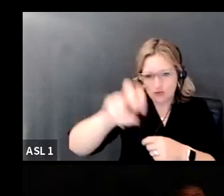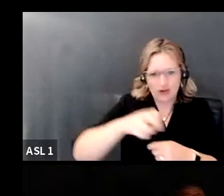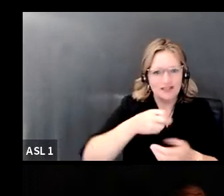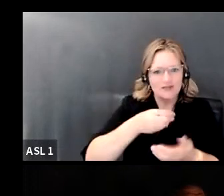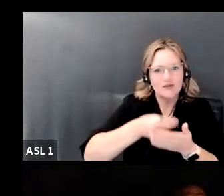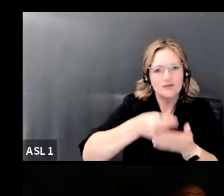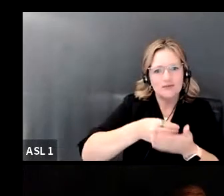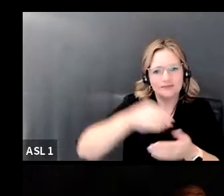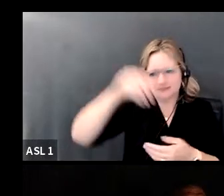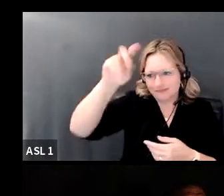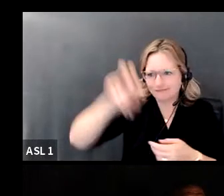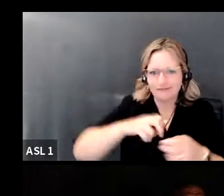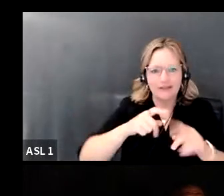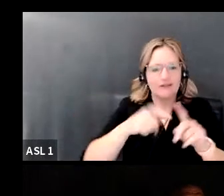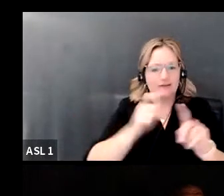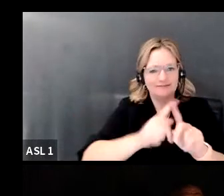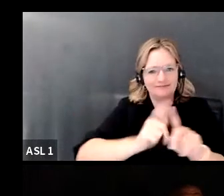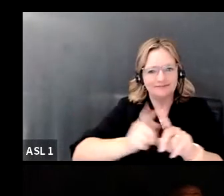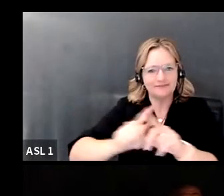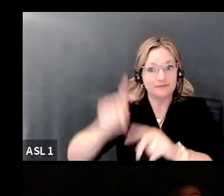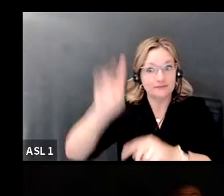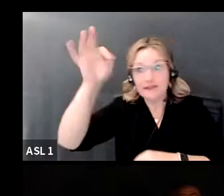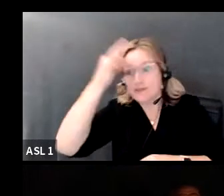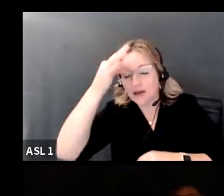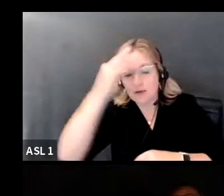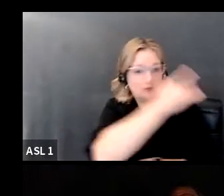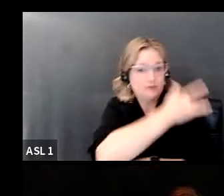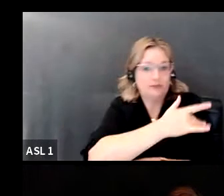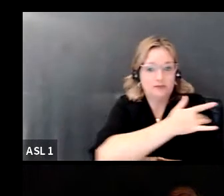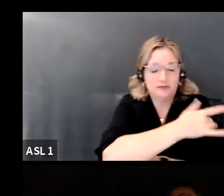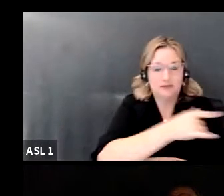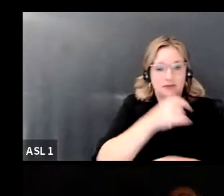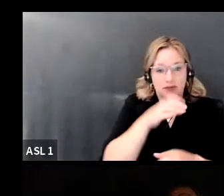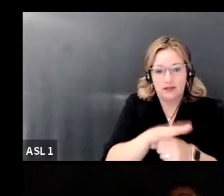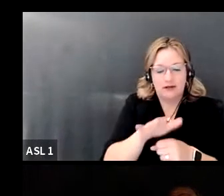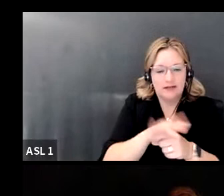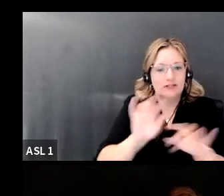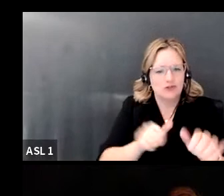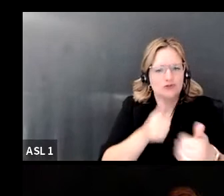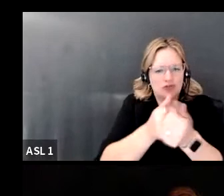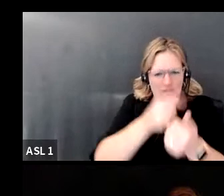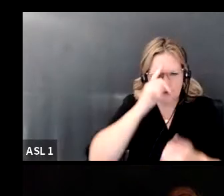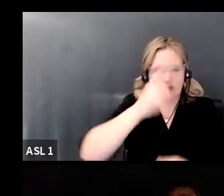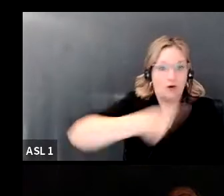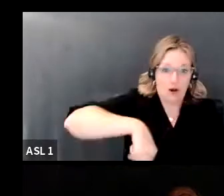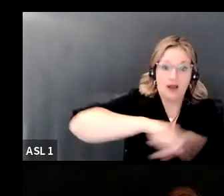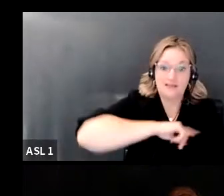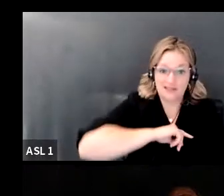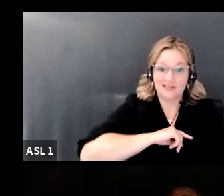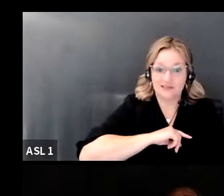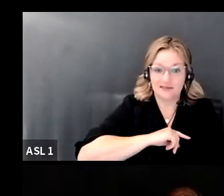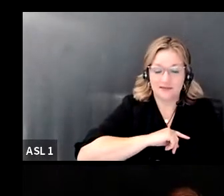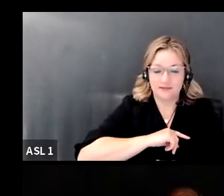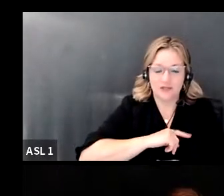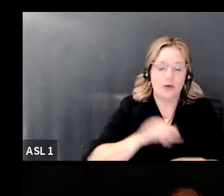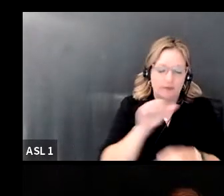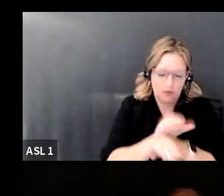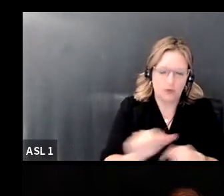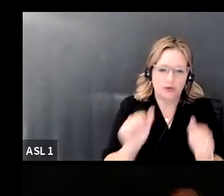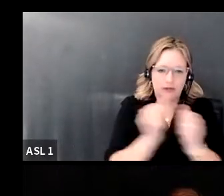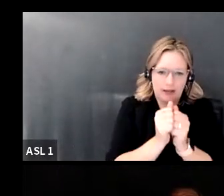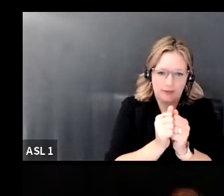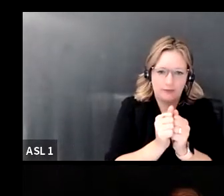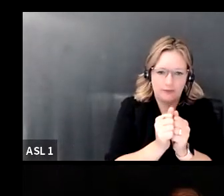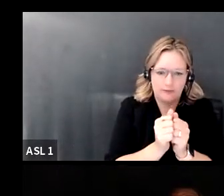or other transfer mechanisms and federal transfer payments to granting is a challenge for us and we're going to have to work together on that